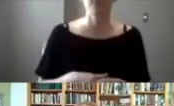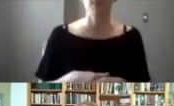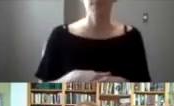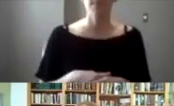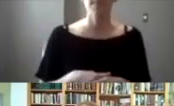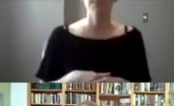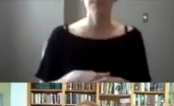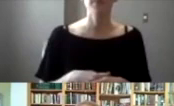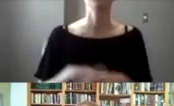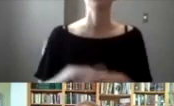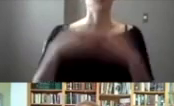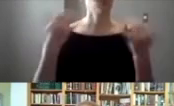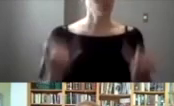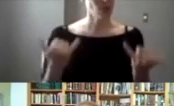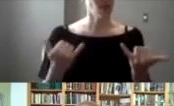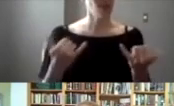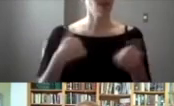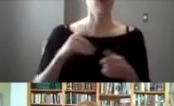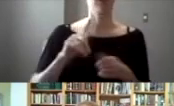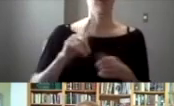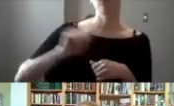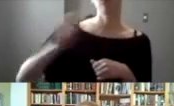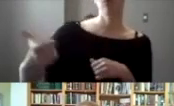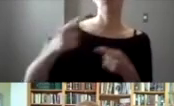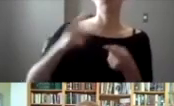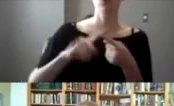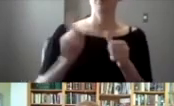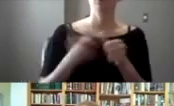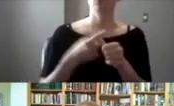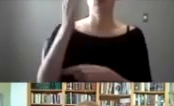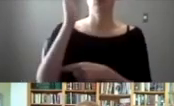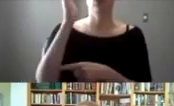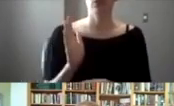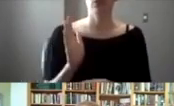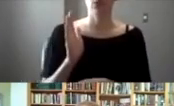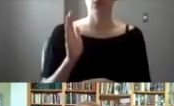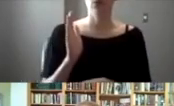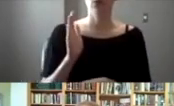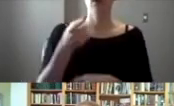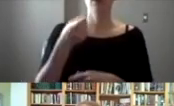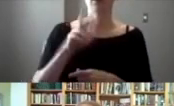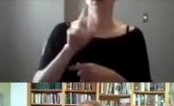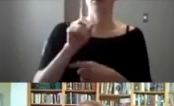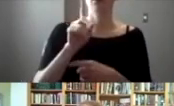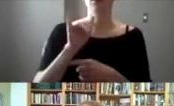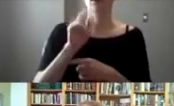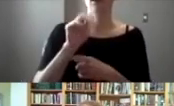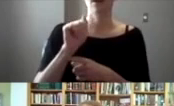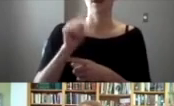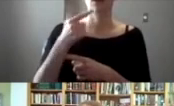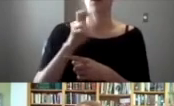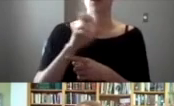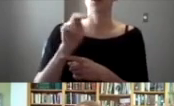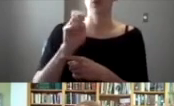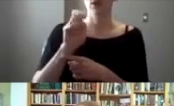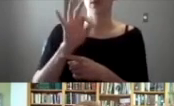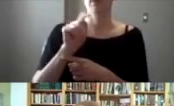So at this point, I will turn it over to our first presenter, Dr. Diana Green Foster.